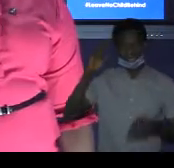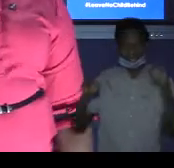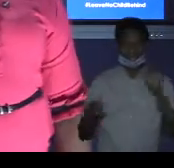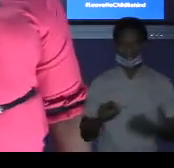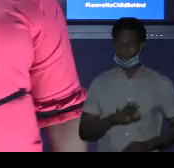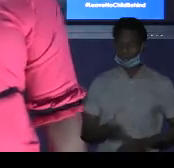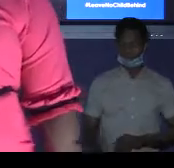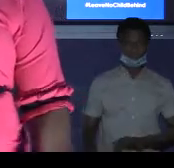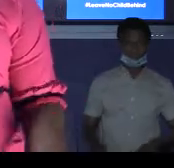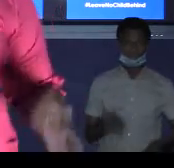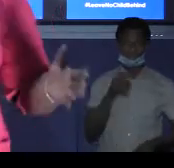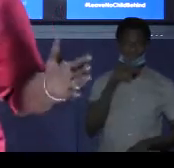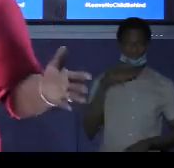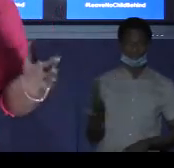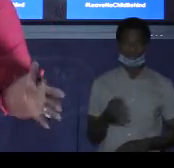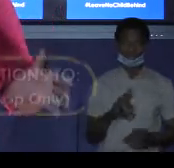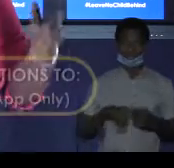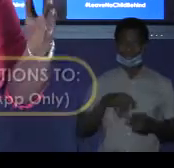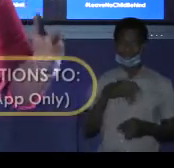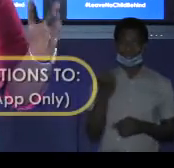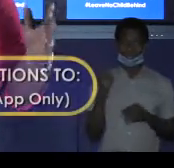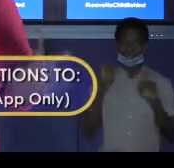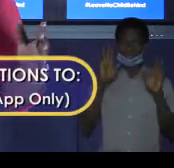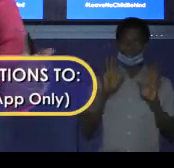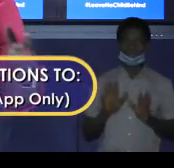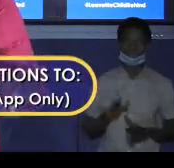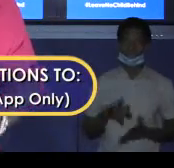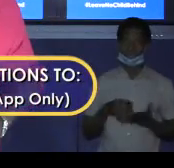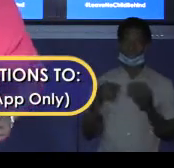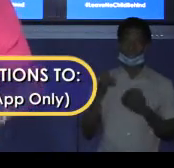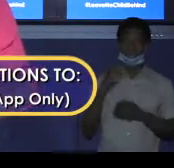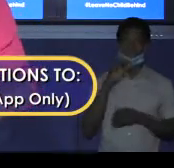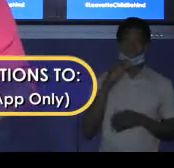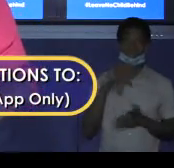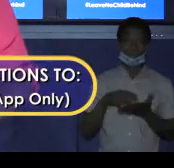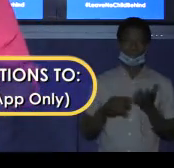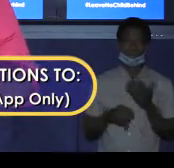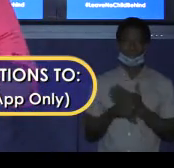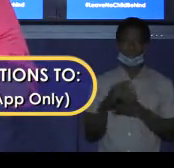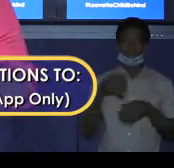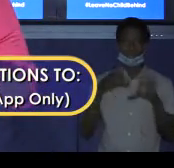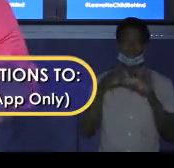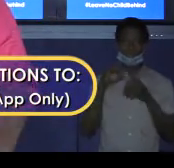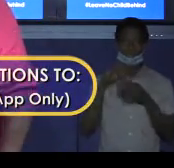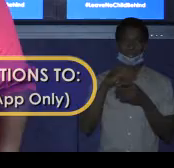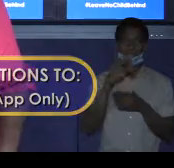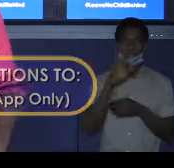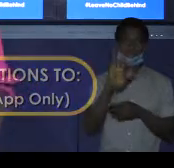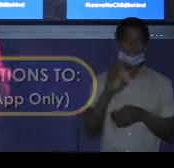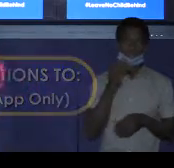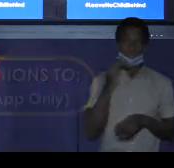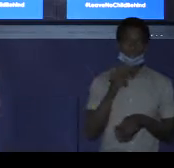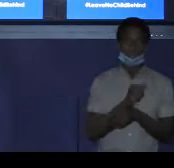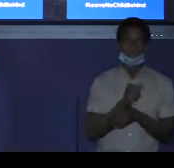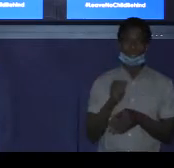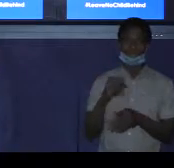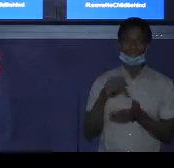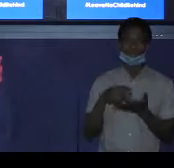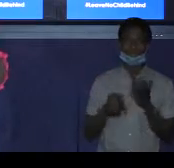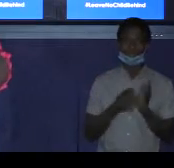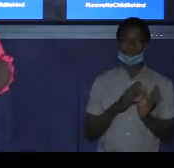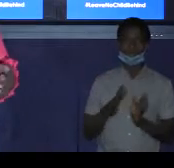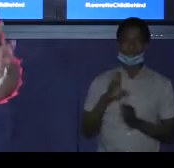Hello, pupils. You're welcome to another wonderful edition of your favorite program, The Classroom in Your Home, a